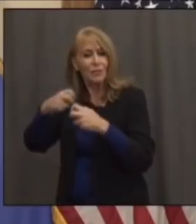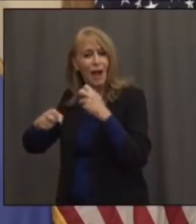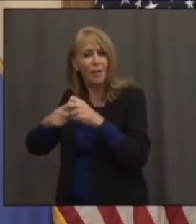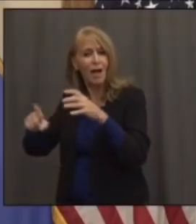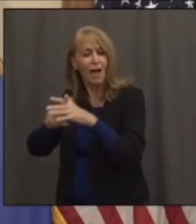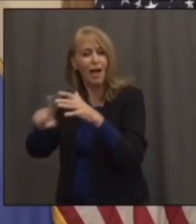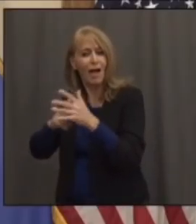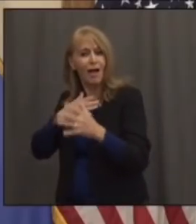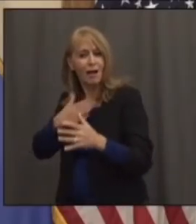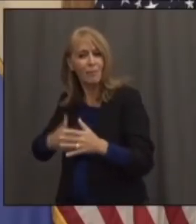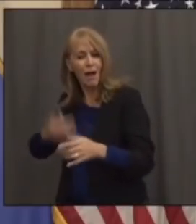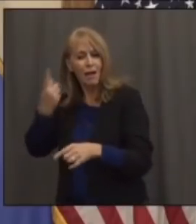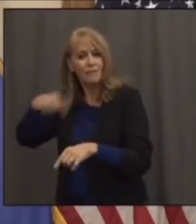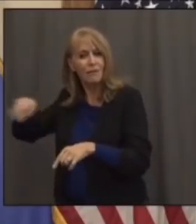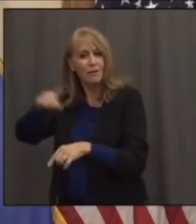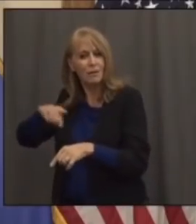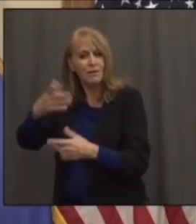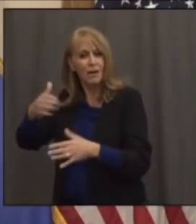seeing?